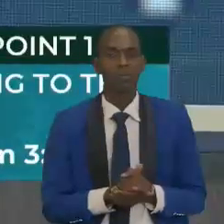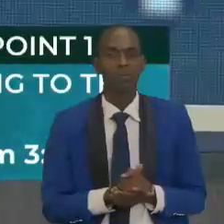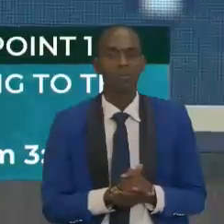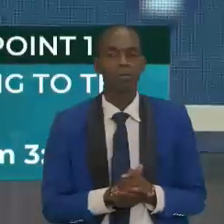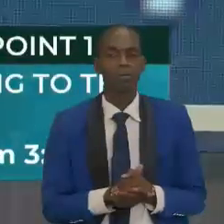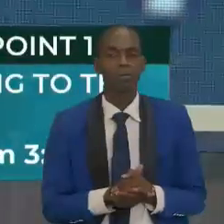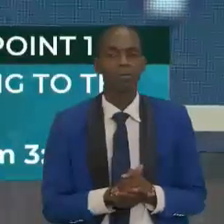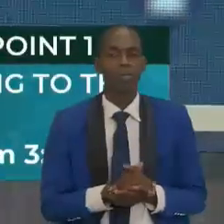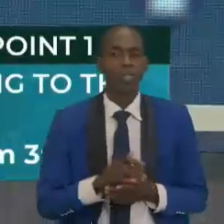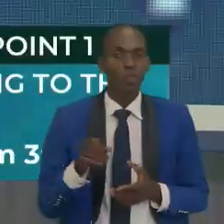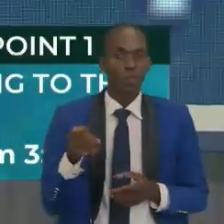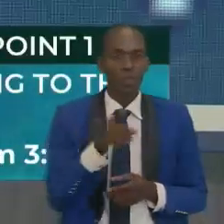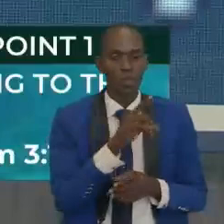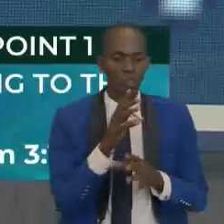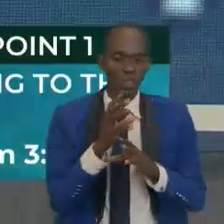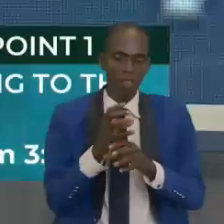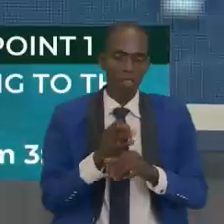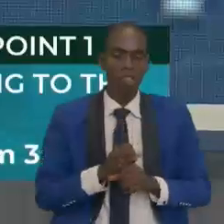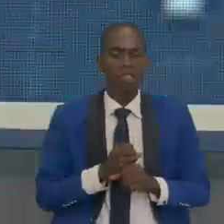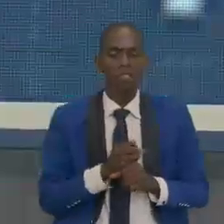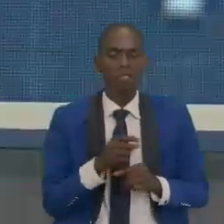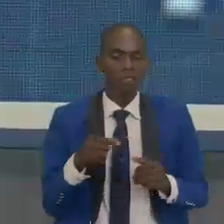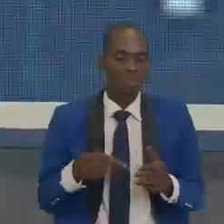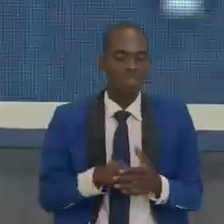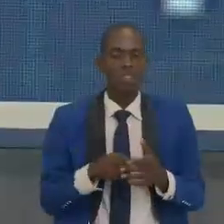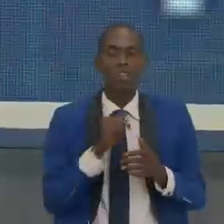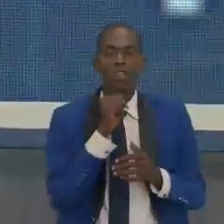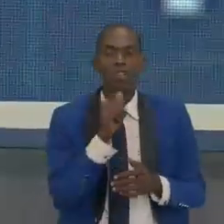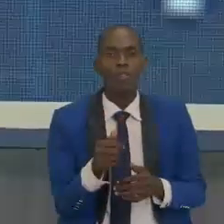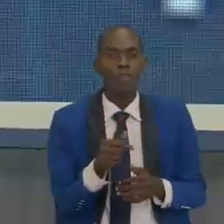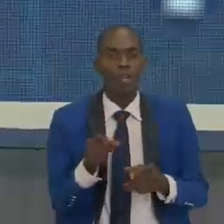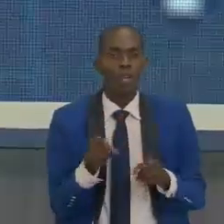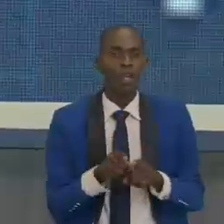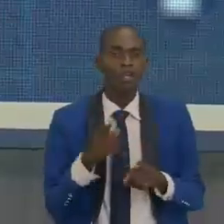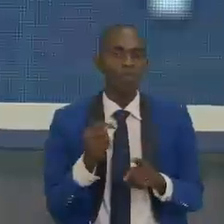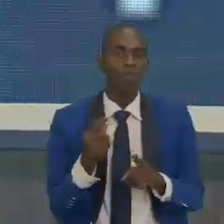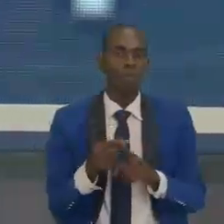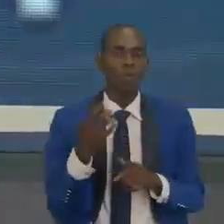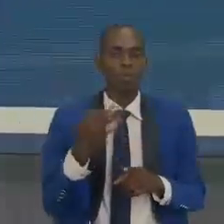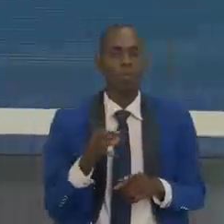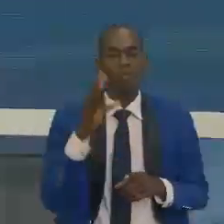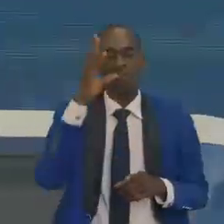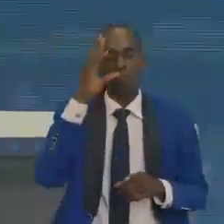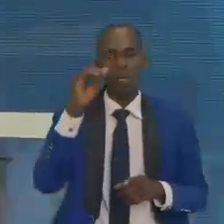ye received it not as the word of men.